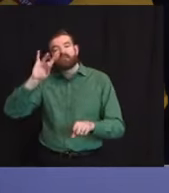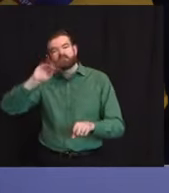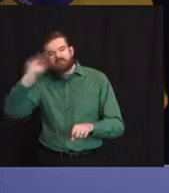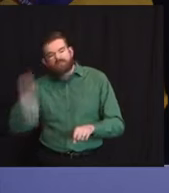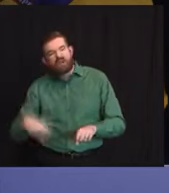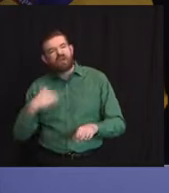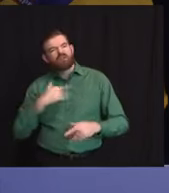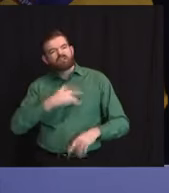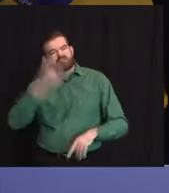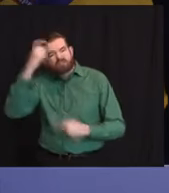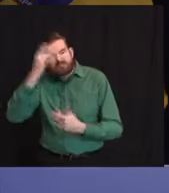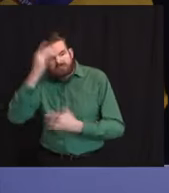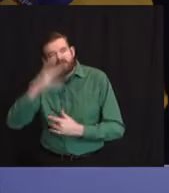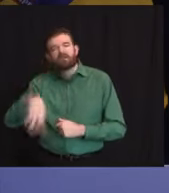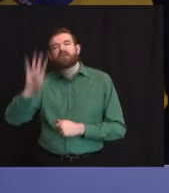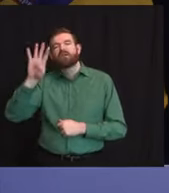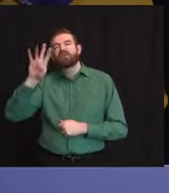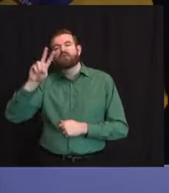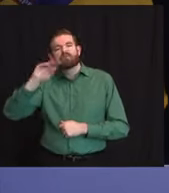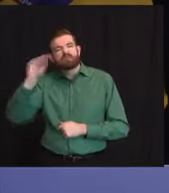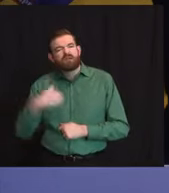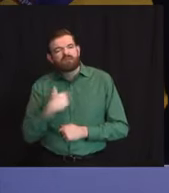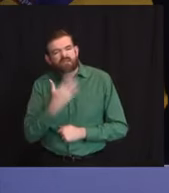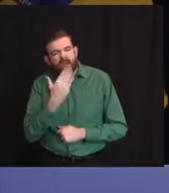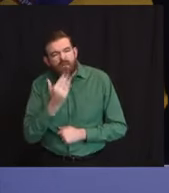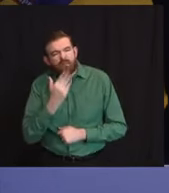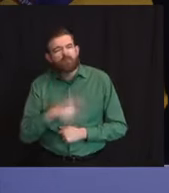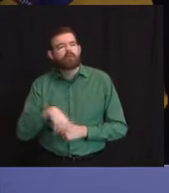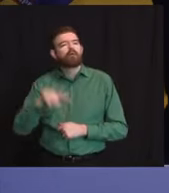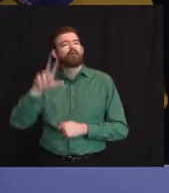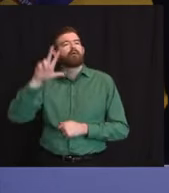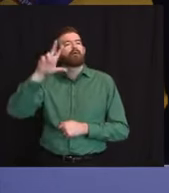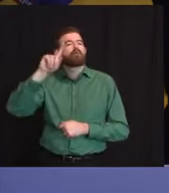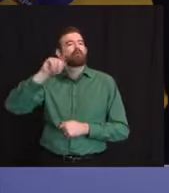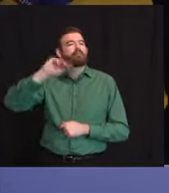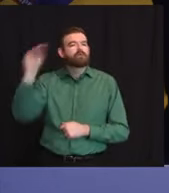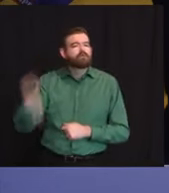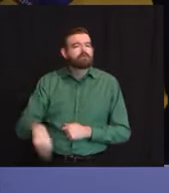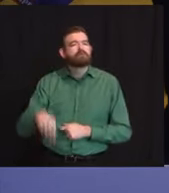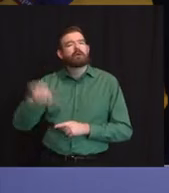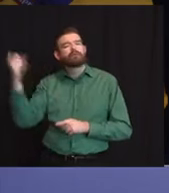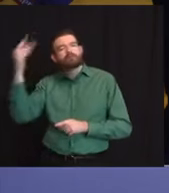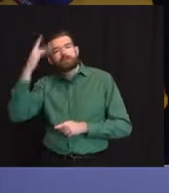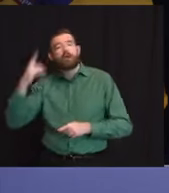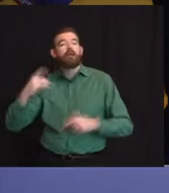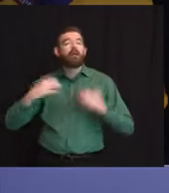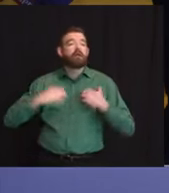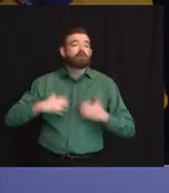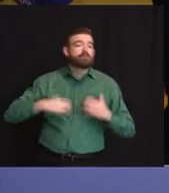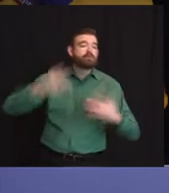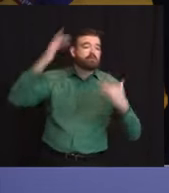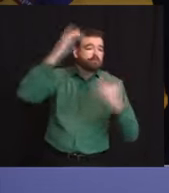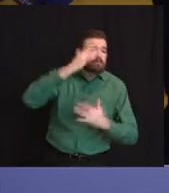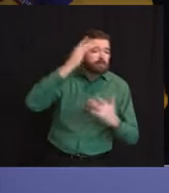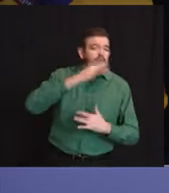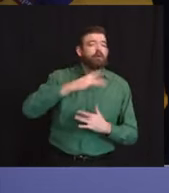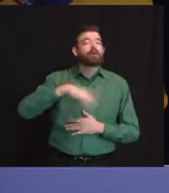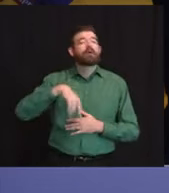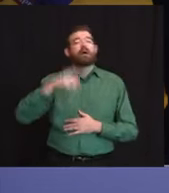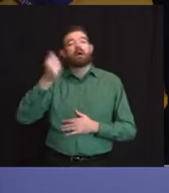chronic diseases, 31.4. Chronic lung disease, asthma, emphysema, COPD,